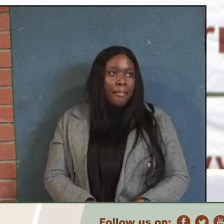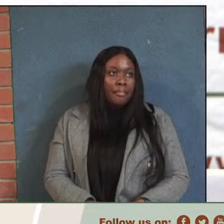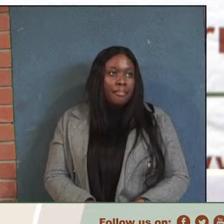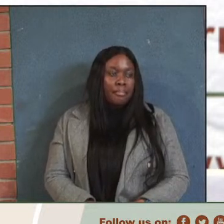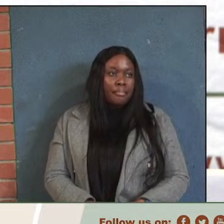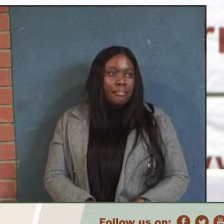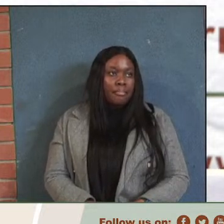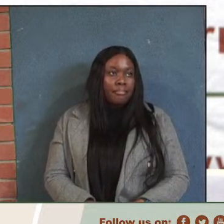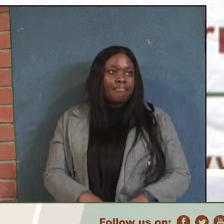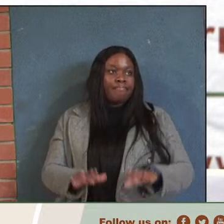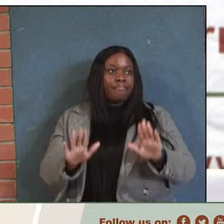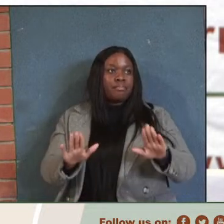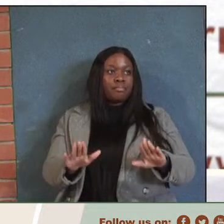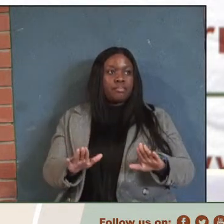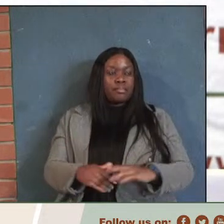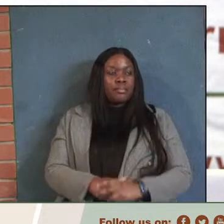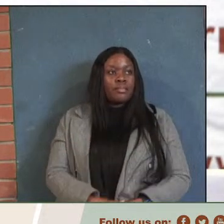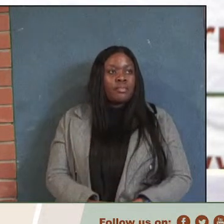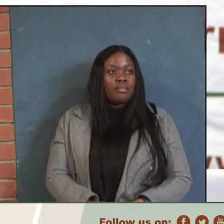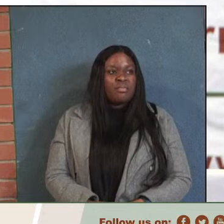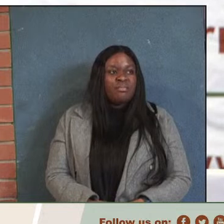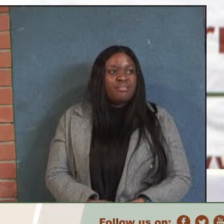Other honorable members.